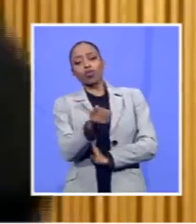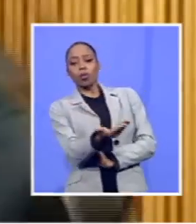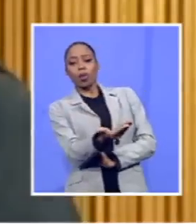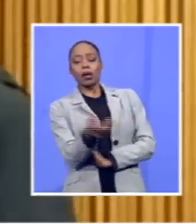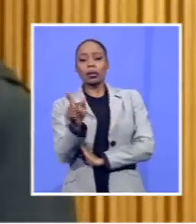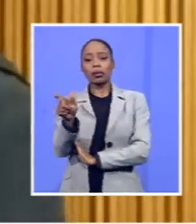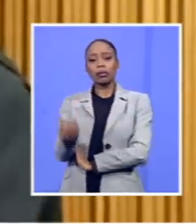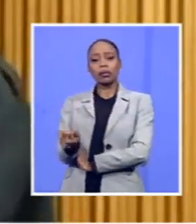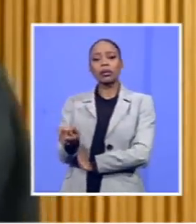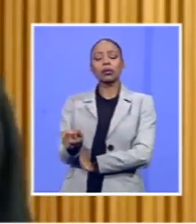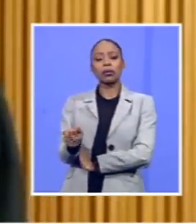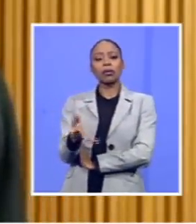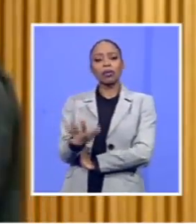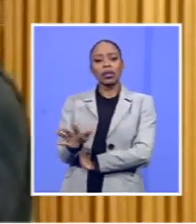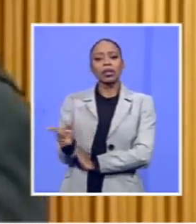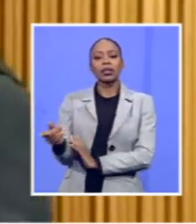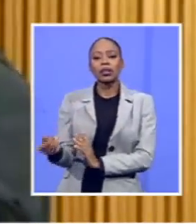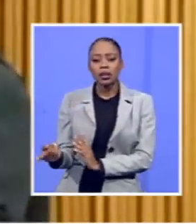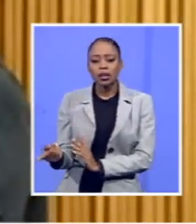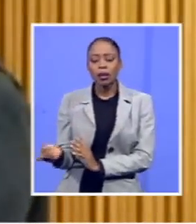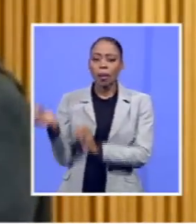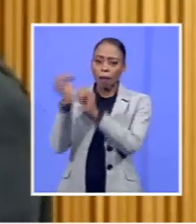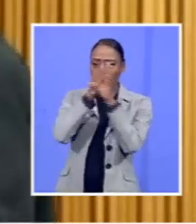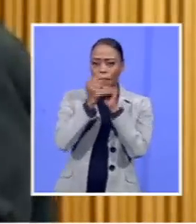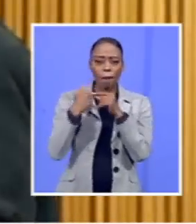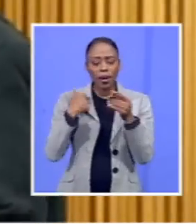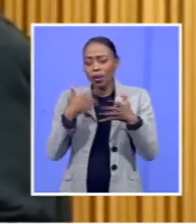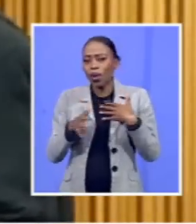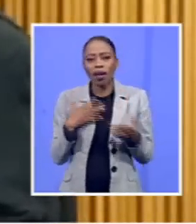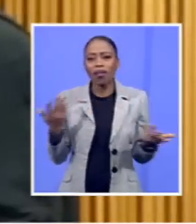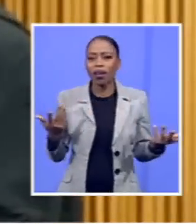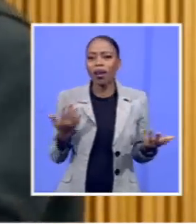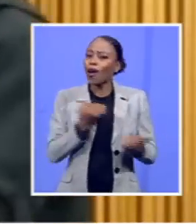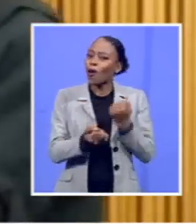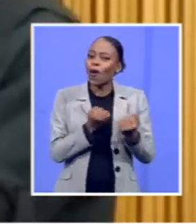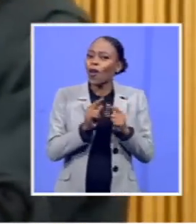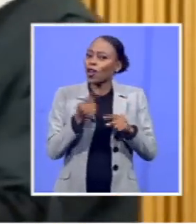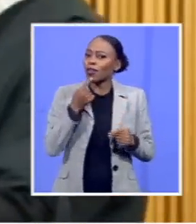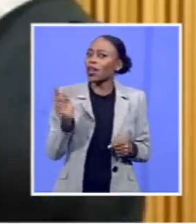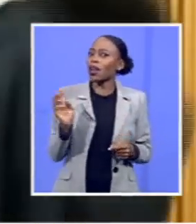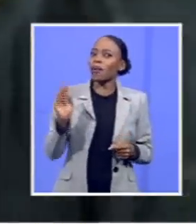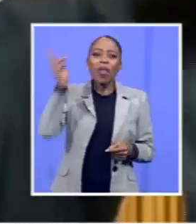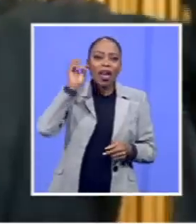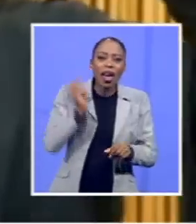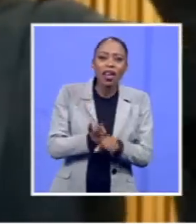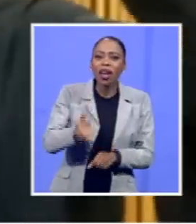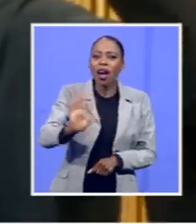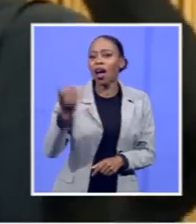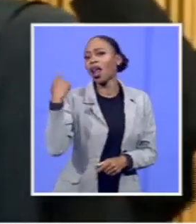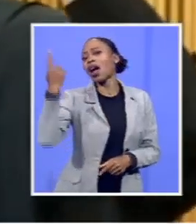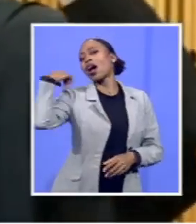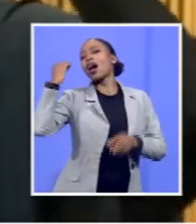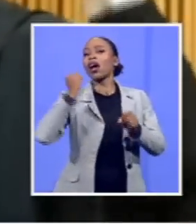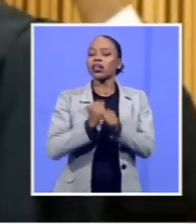has now beaten me up or whatever. No court can ever say, I'm not going to hear you because last